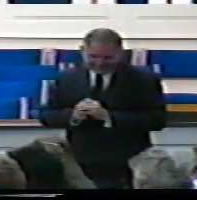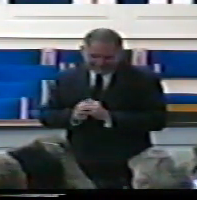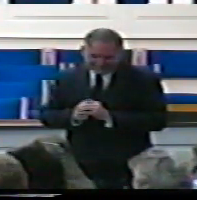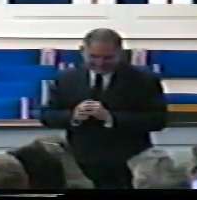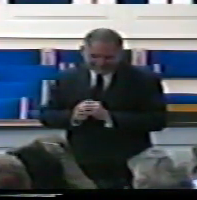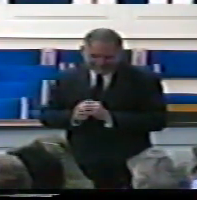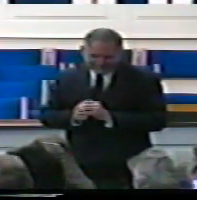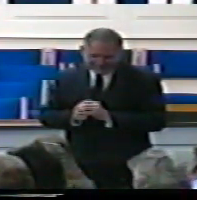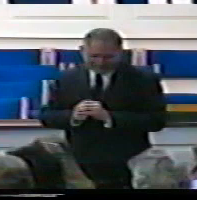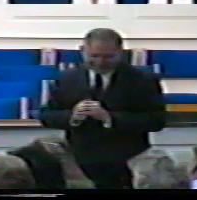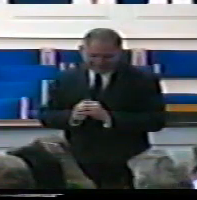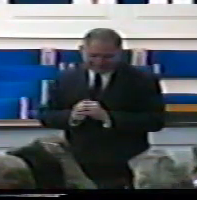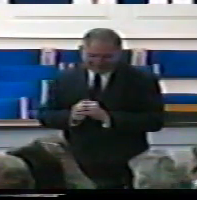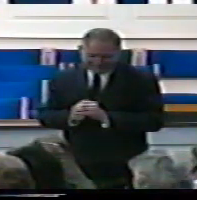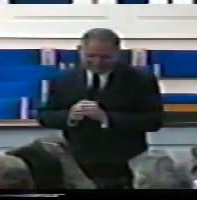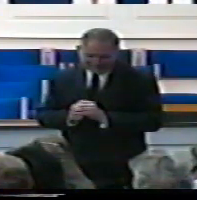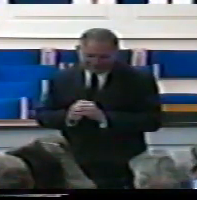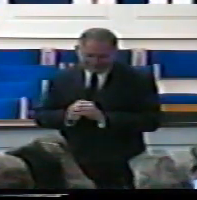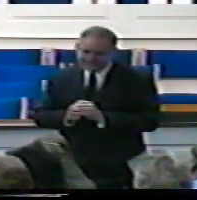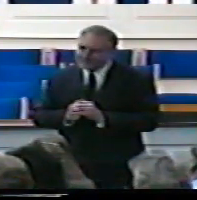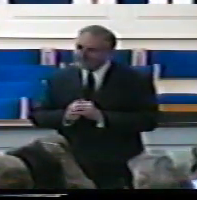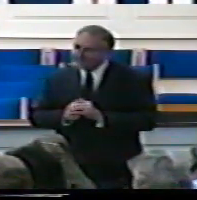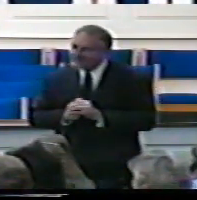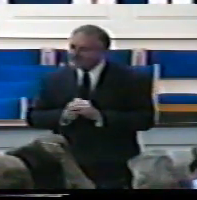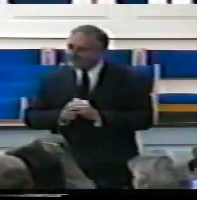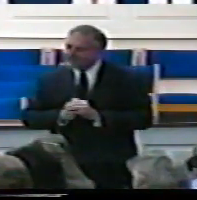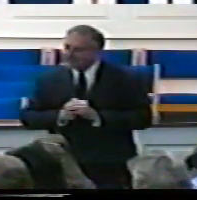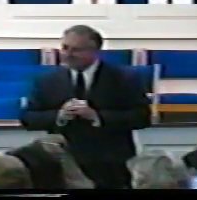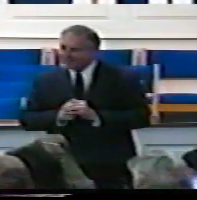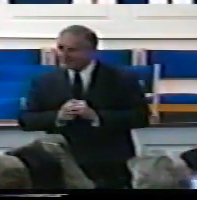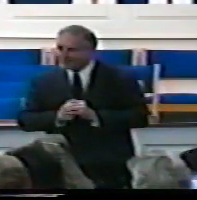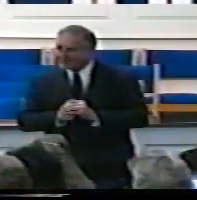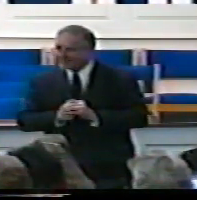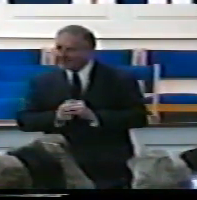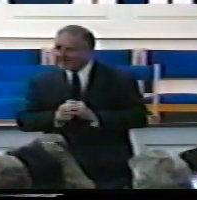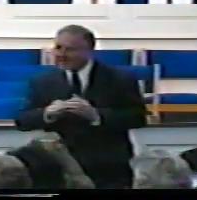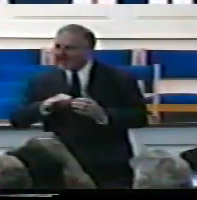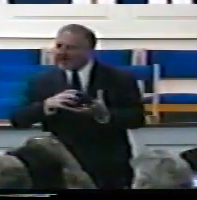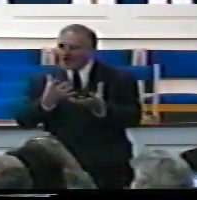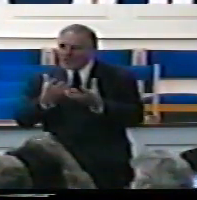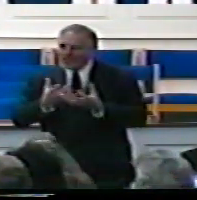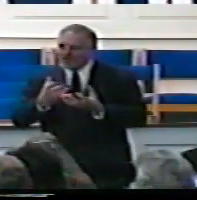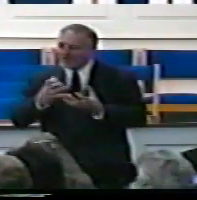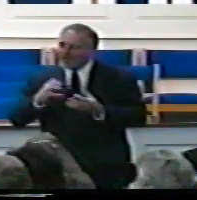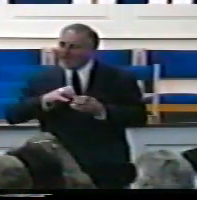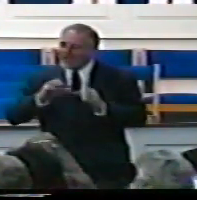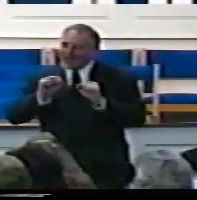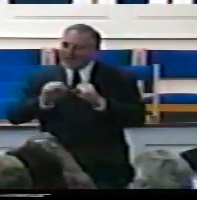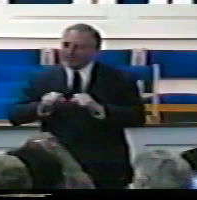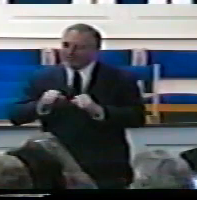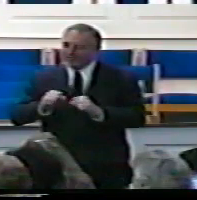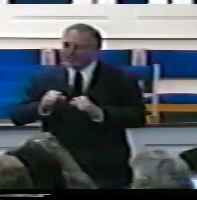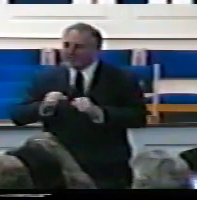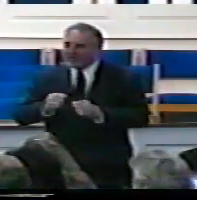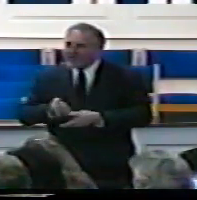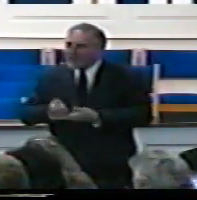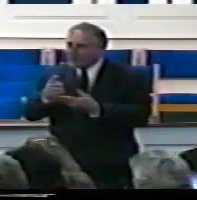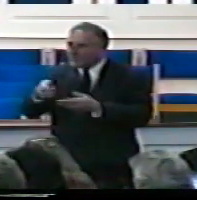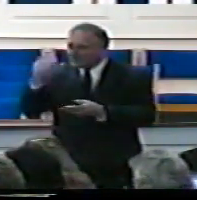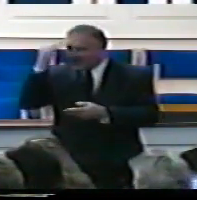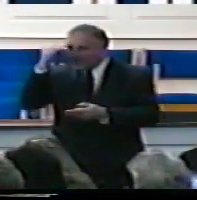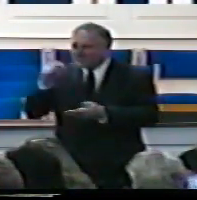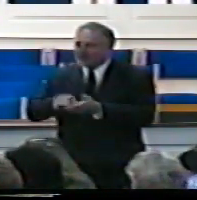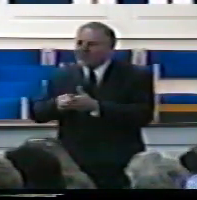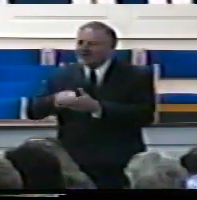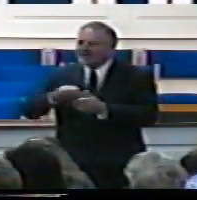This is the pork. You ready? I wish I could give this to you like I got it. Verse